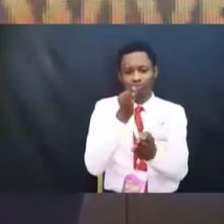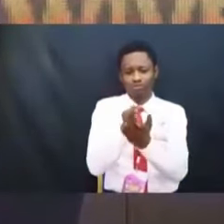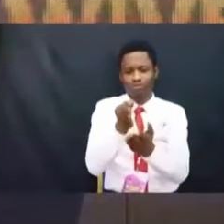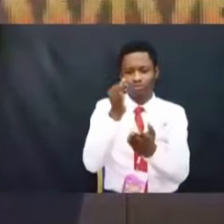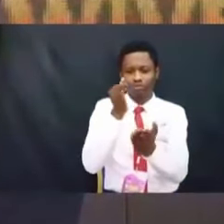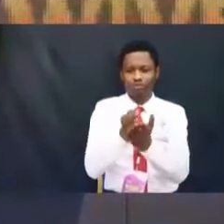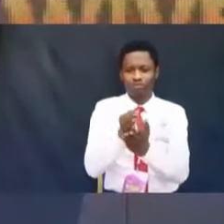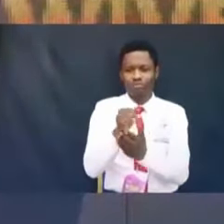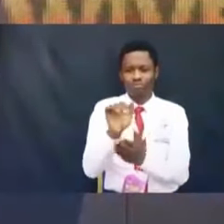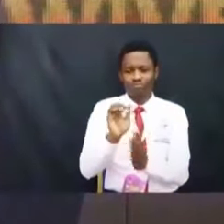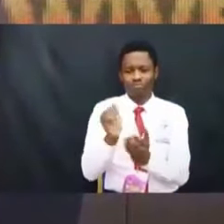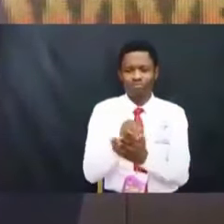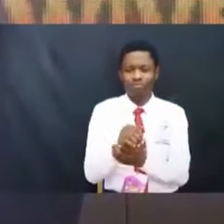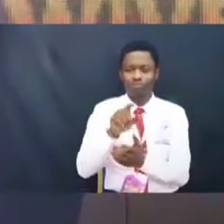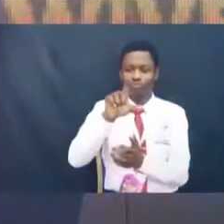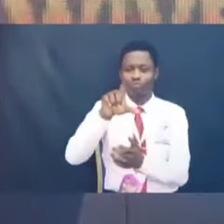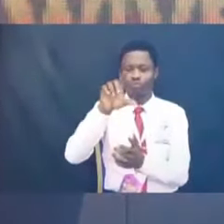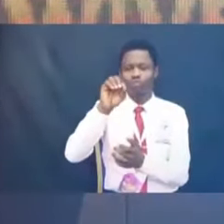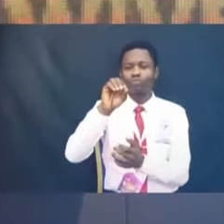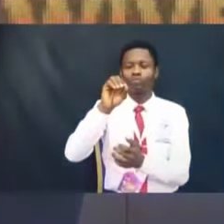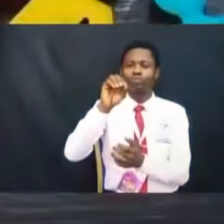one very important